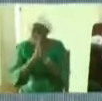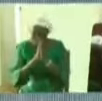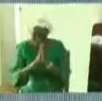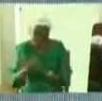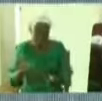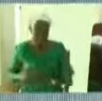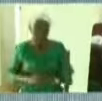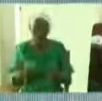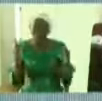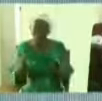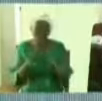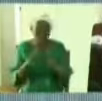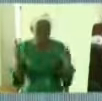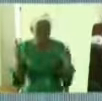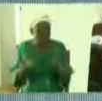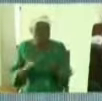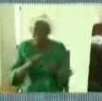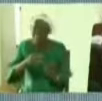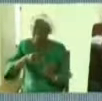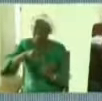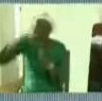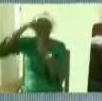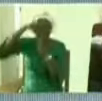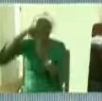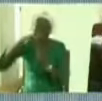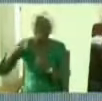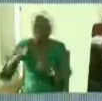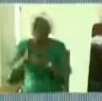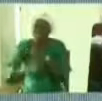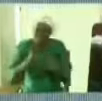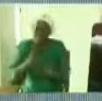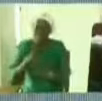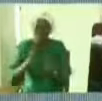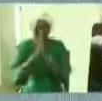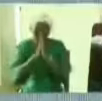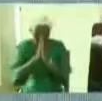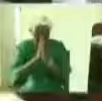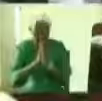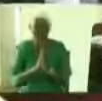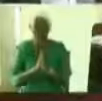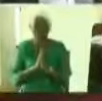very special time of prayer.